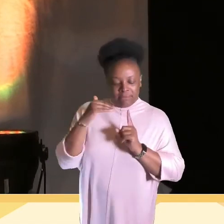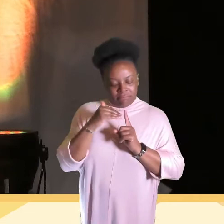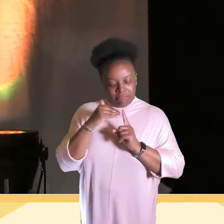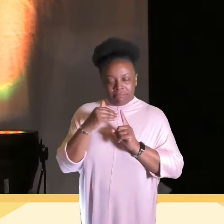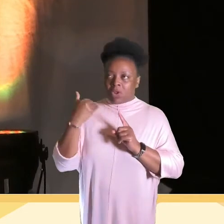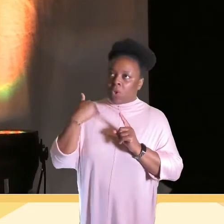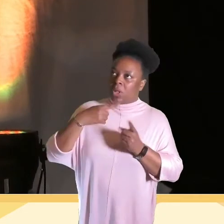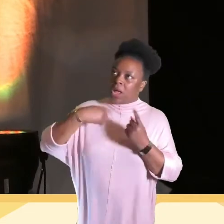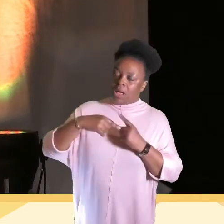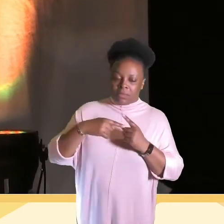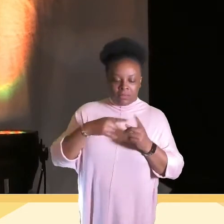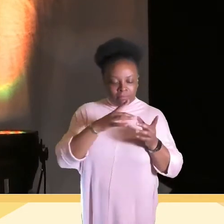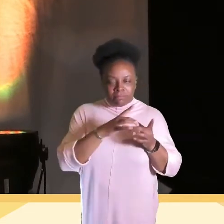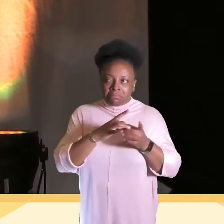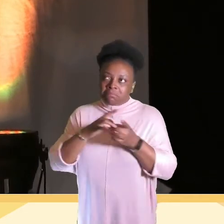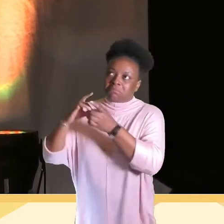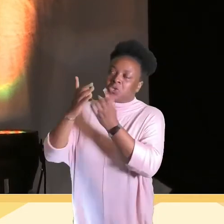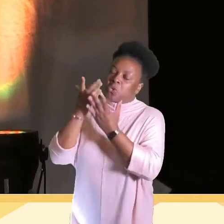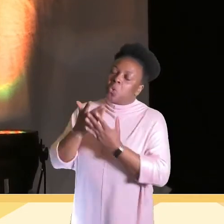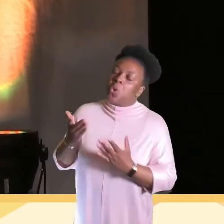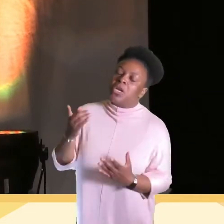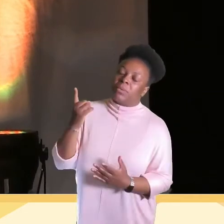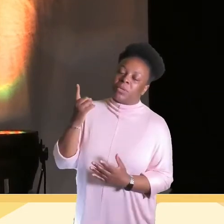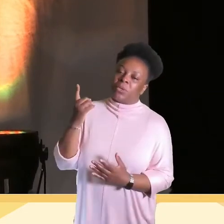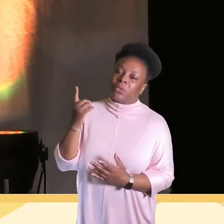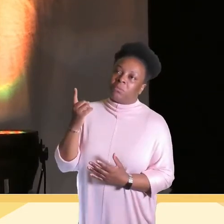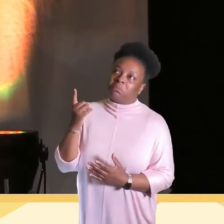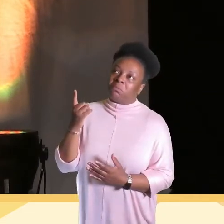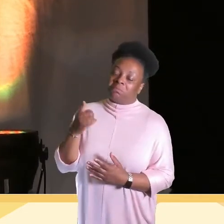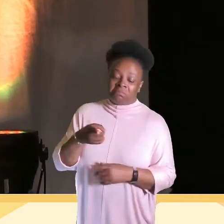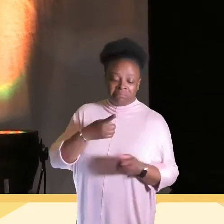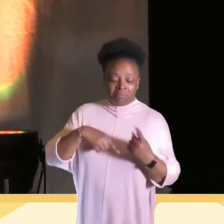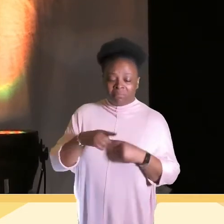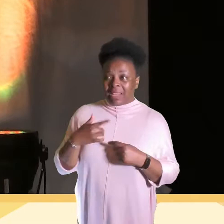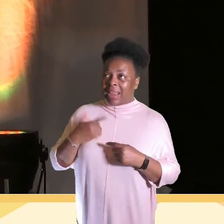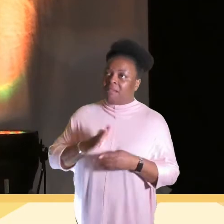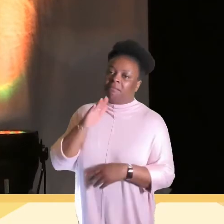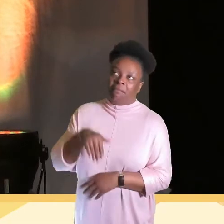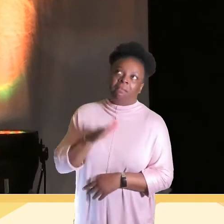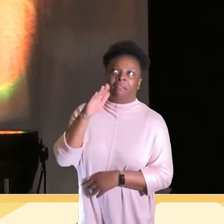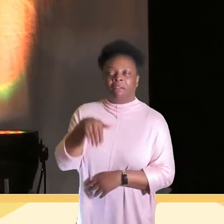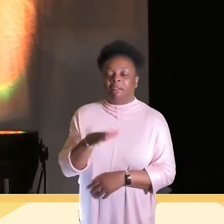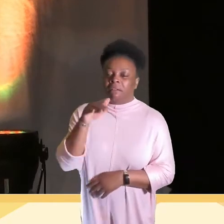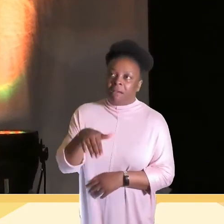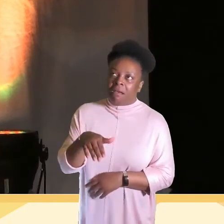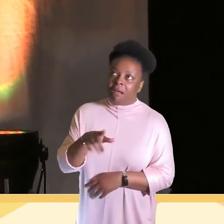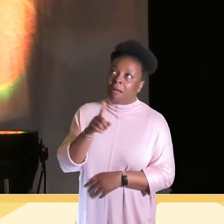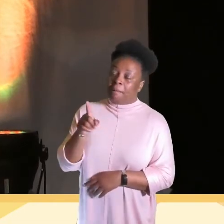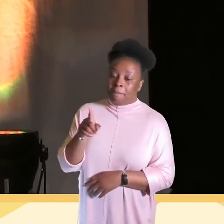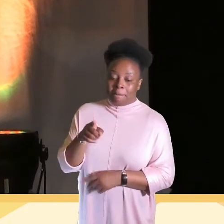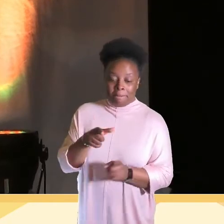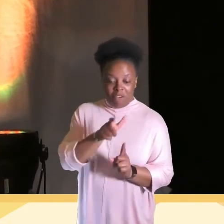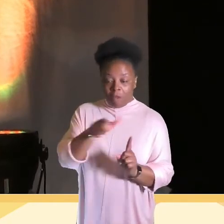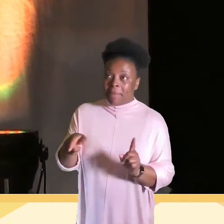you. For us, still so inconsistently. For them, now